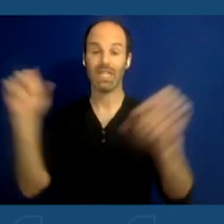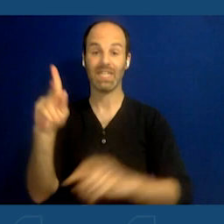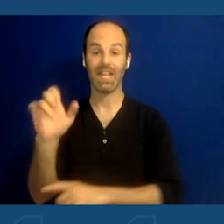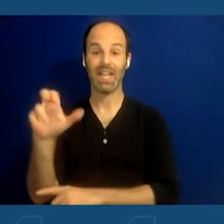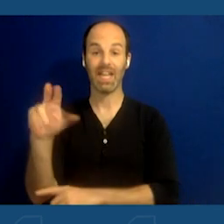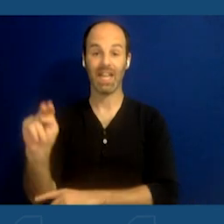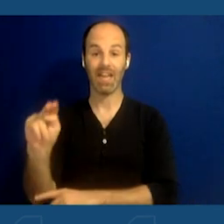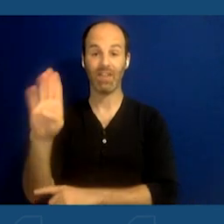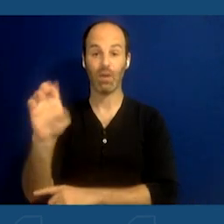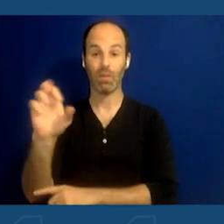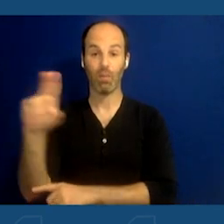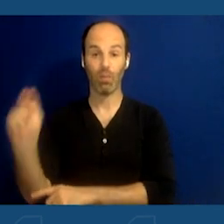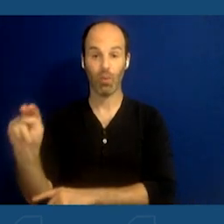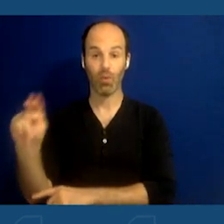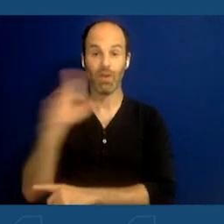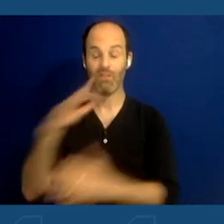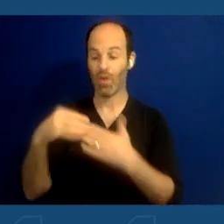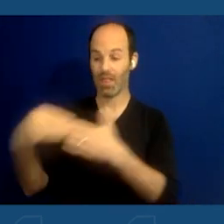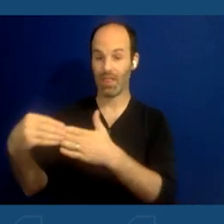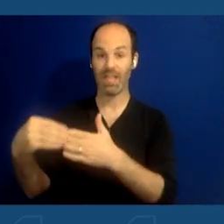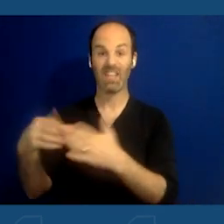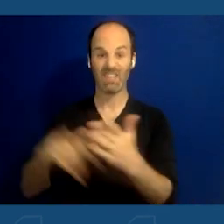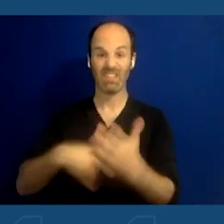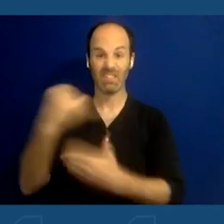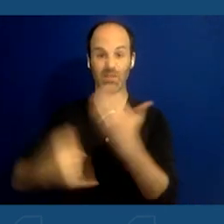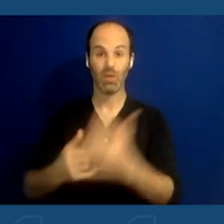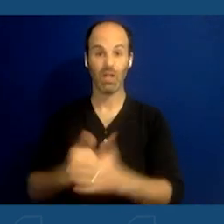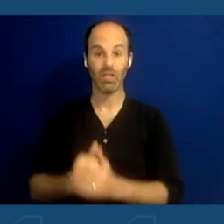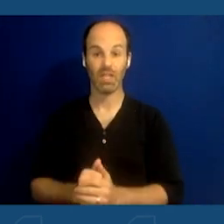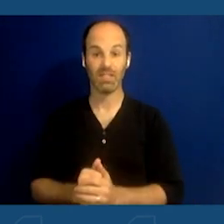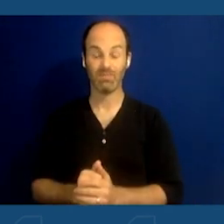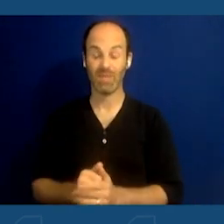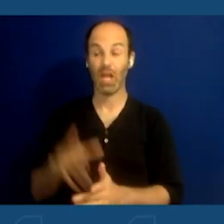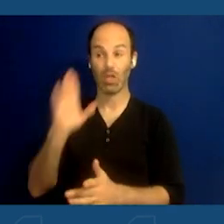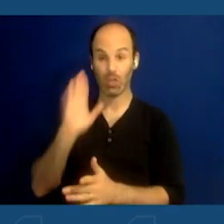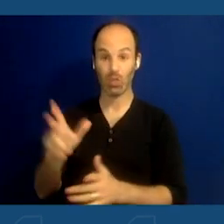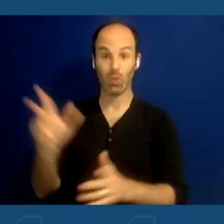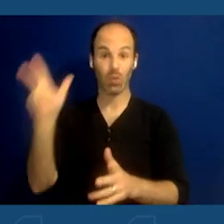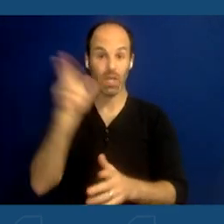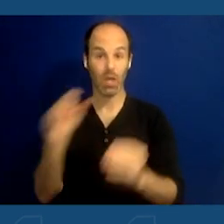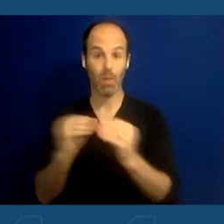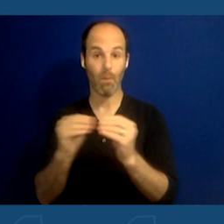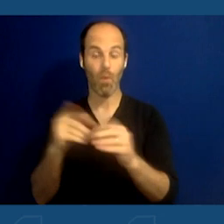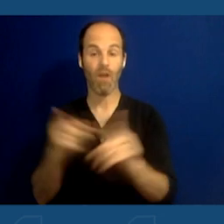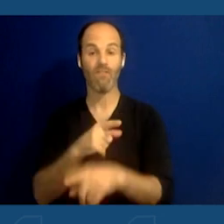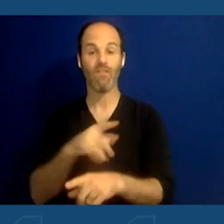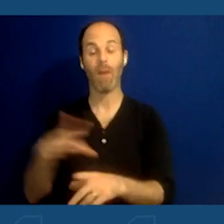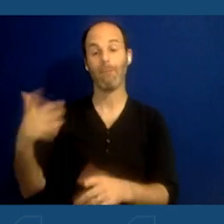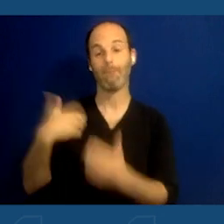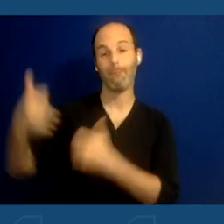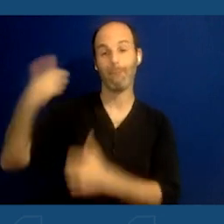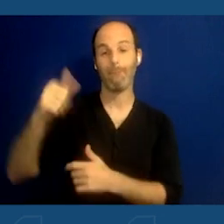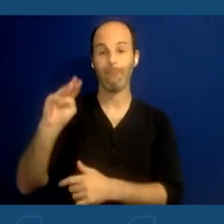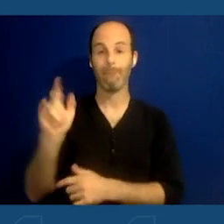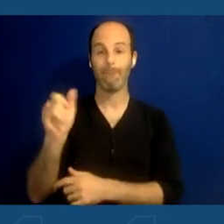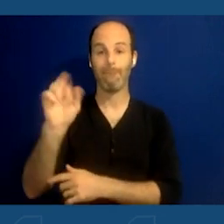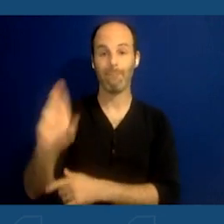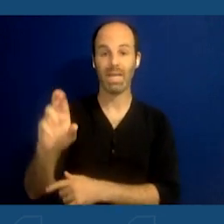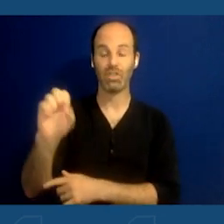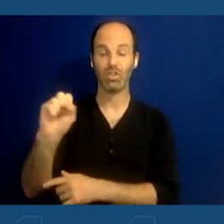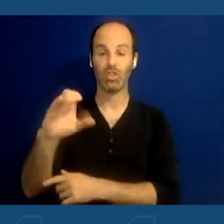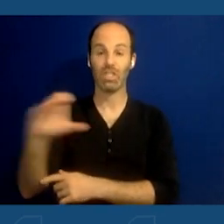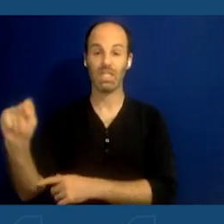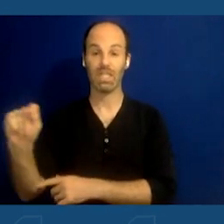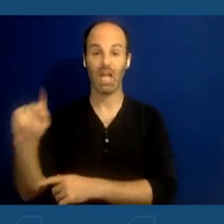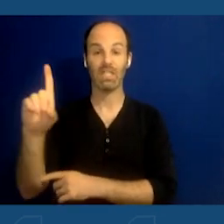leading this operation, and specifically you'll hear more from Major Scott Dunn, who's the New York State Gun Trafficking Interdiction